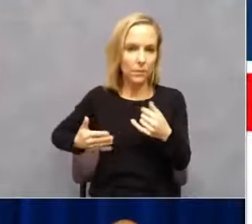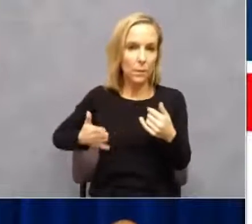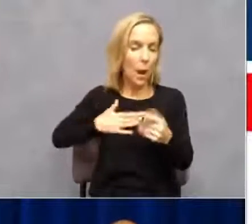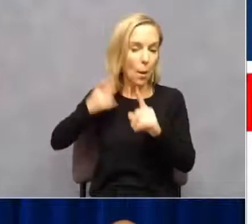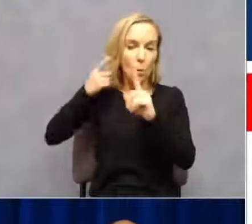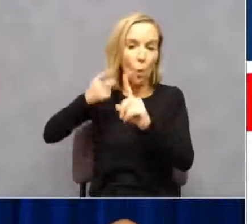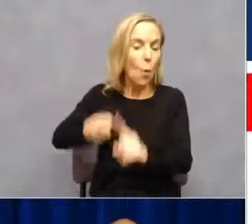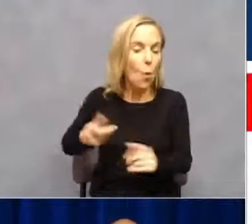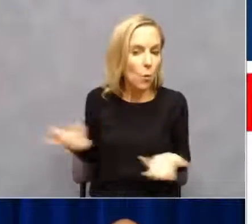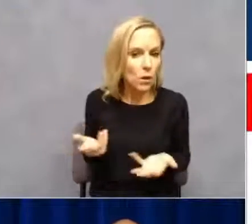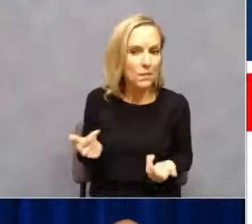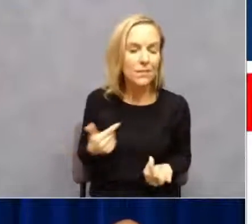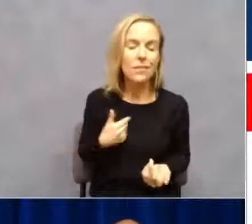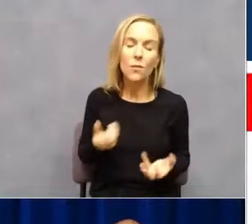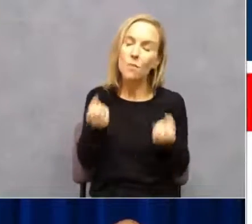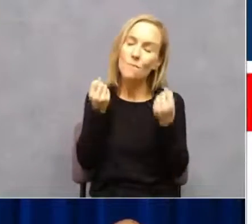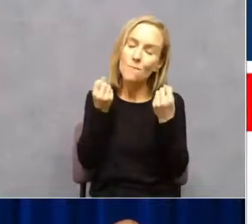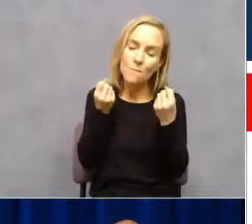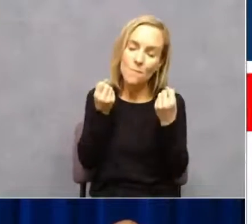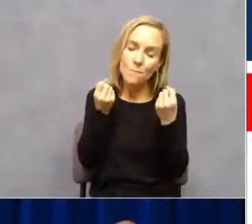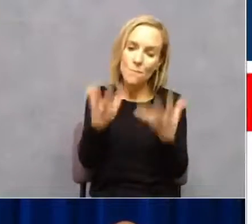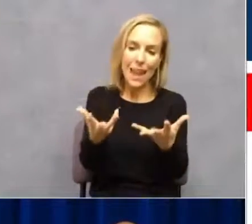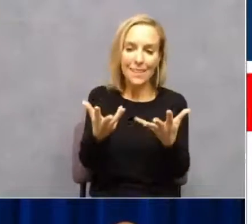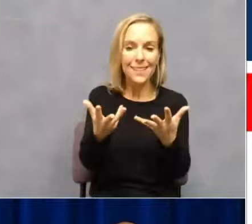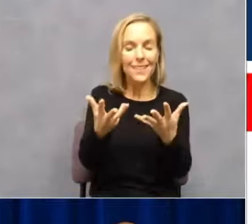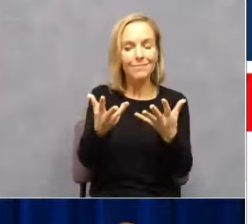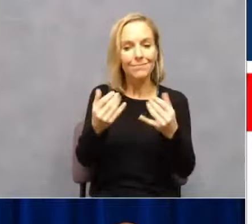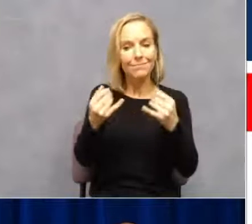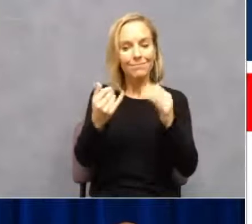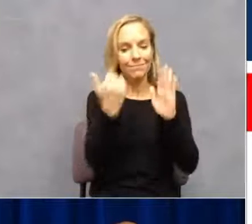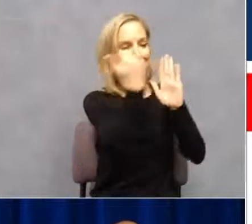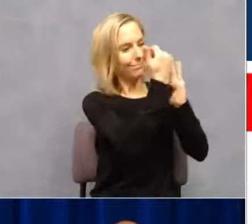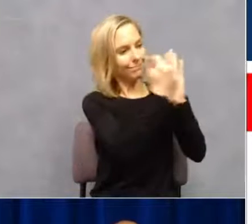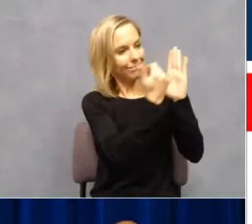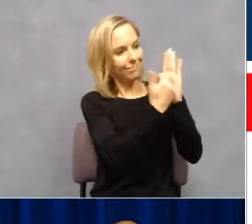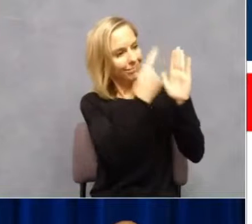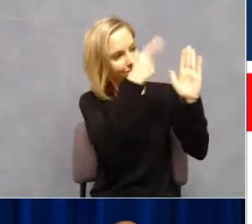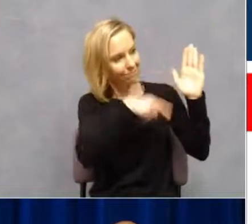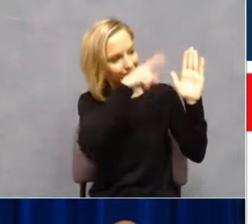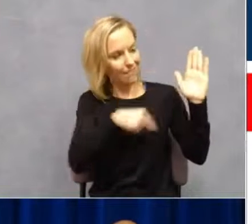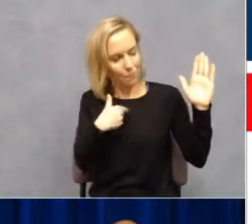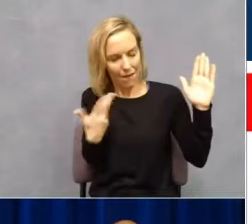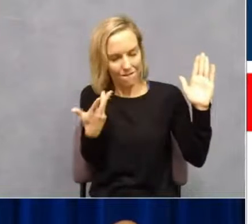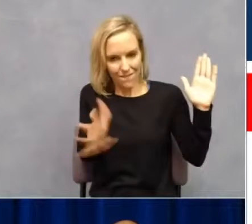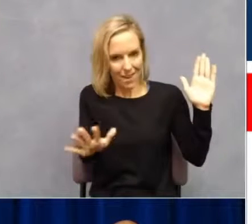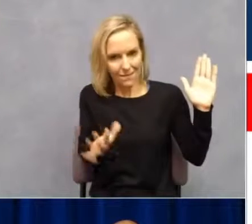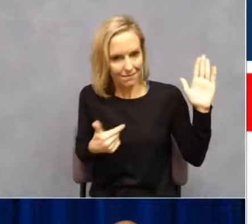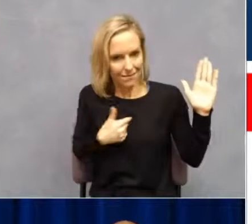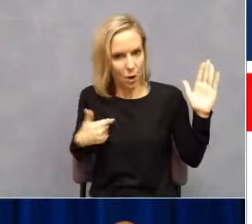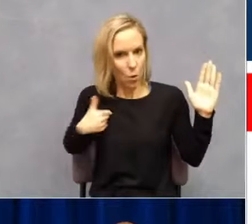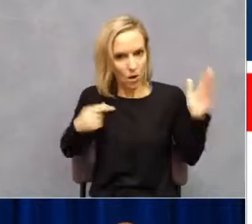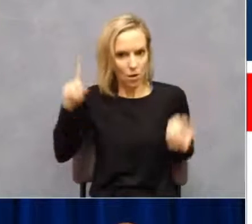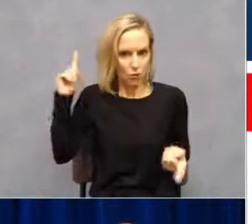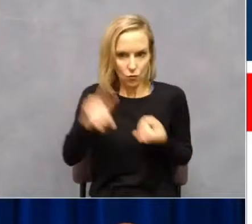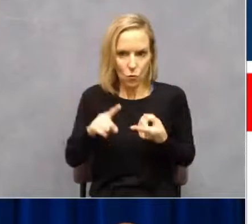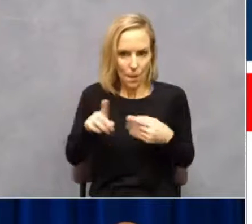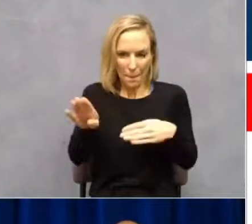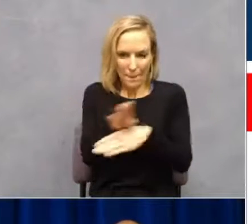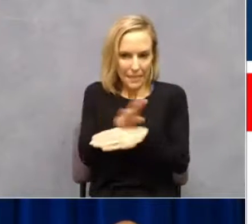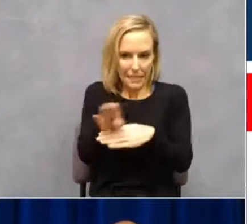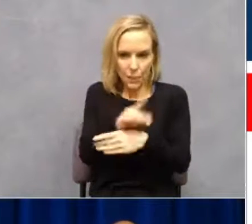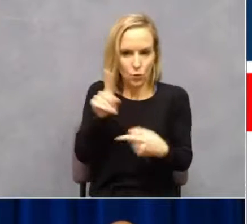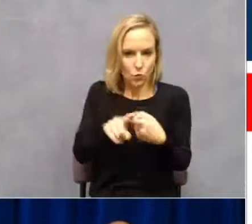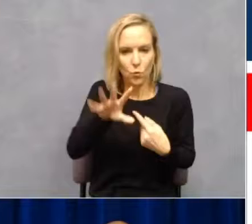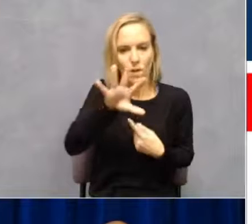have a lot of guidance in place already, and the governor has already said this. We've reduced most every business there is to 50% capacity.